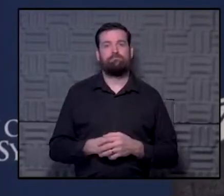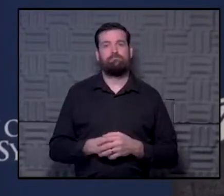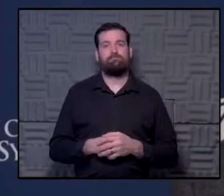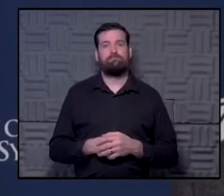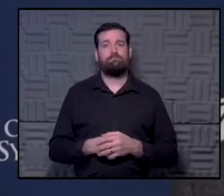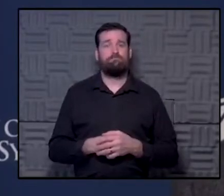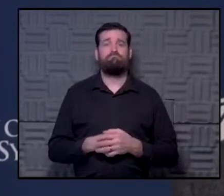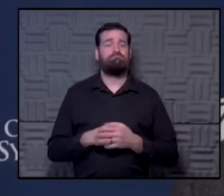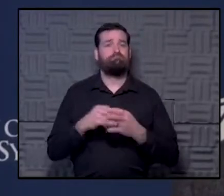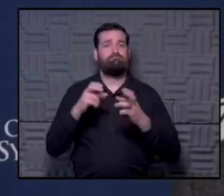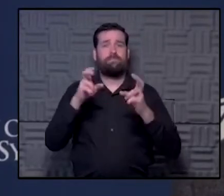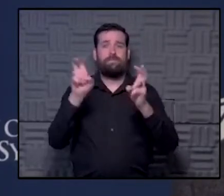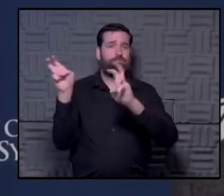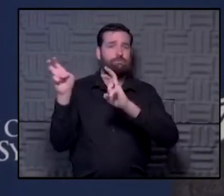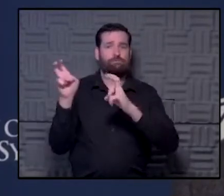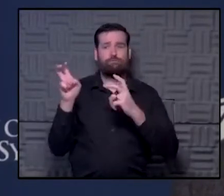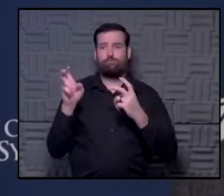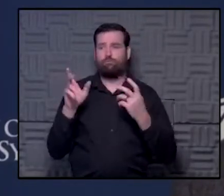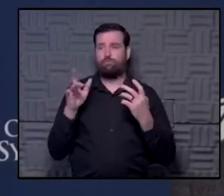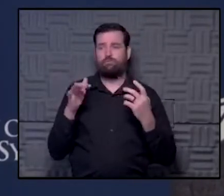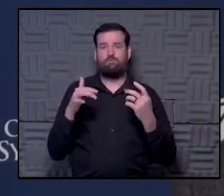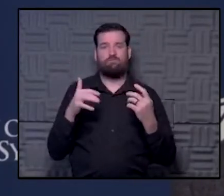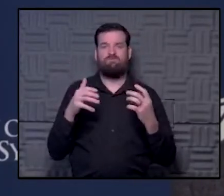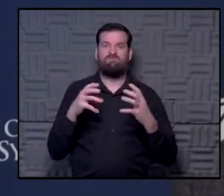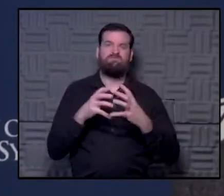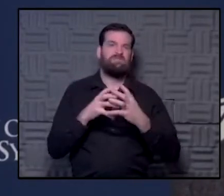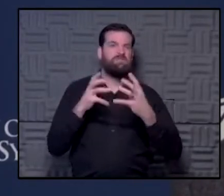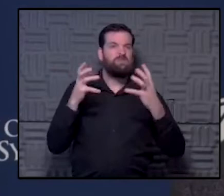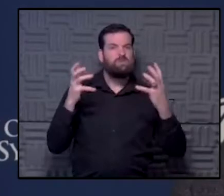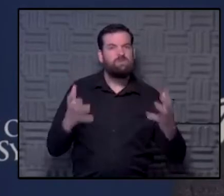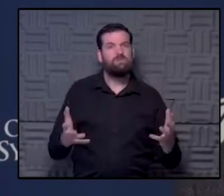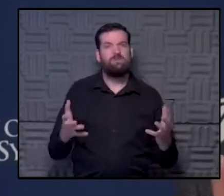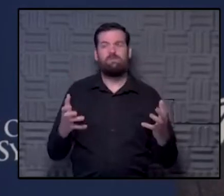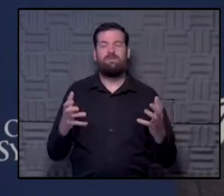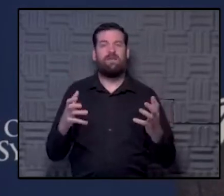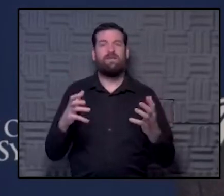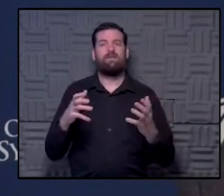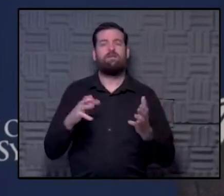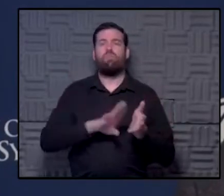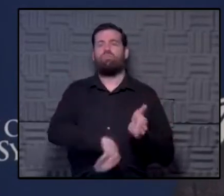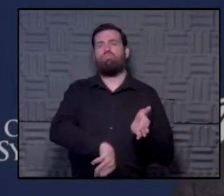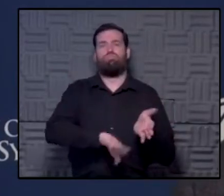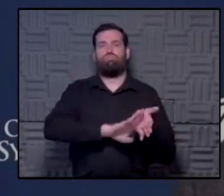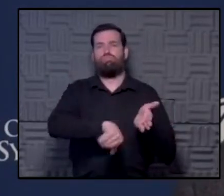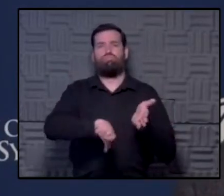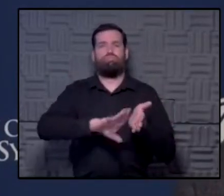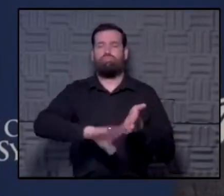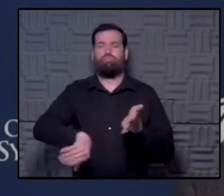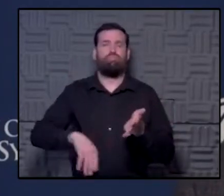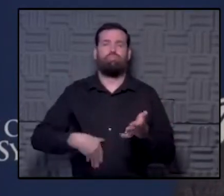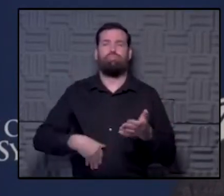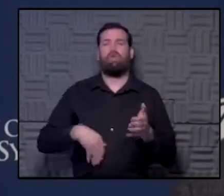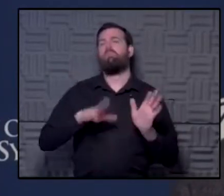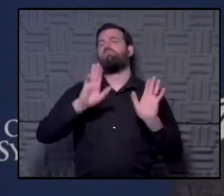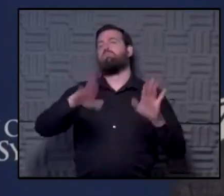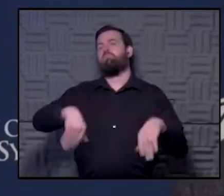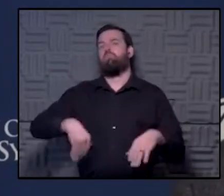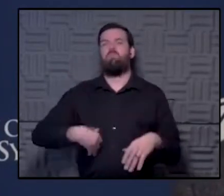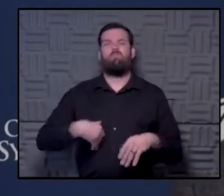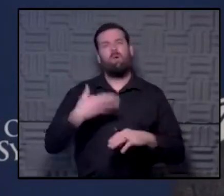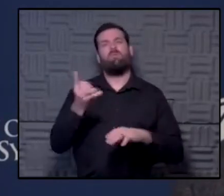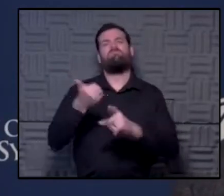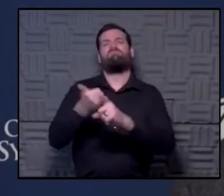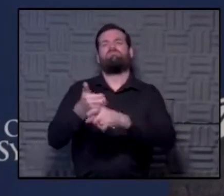it's an issue where we've had too many, dismissals of this and flippant response and saying, oh, it's getting